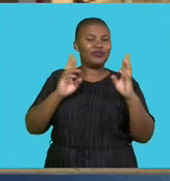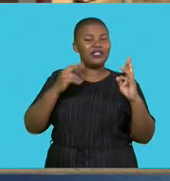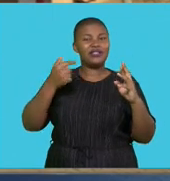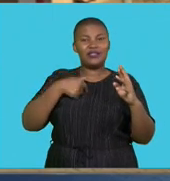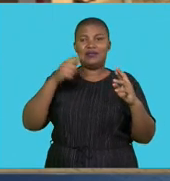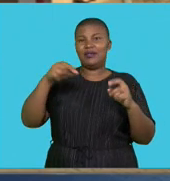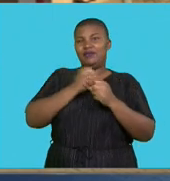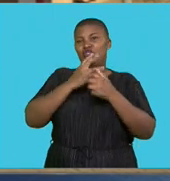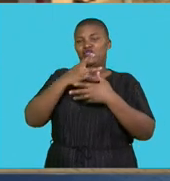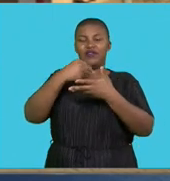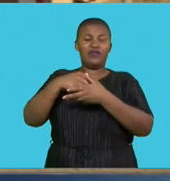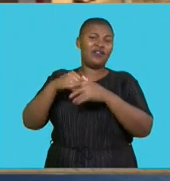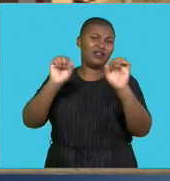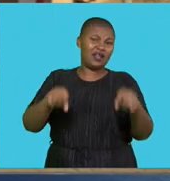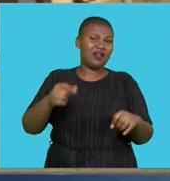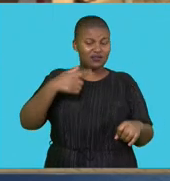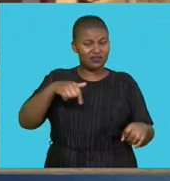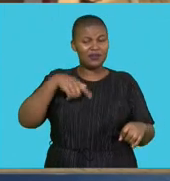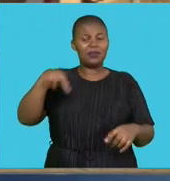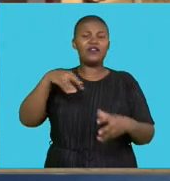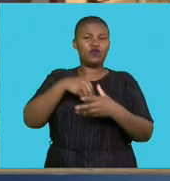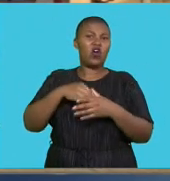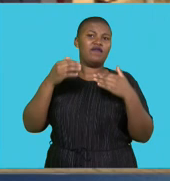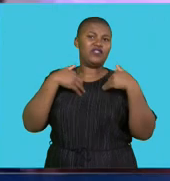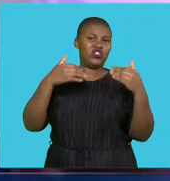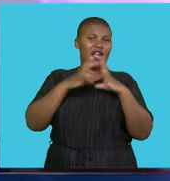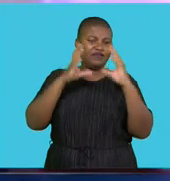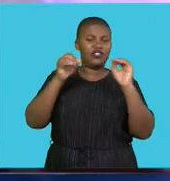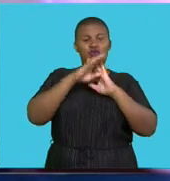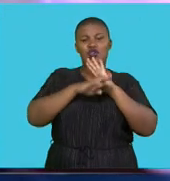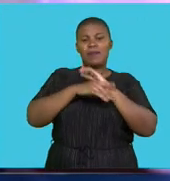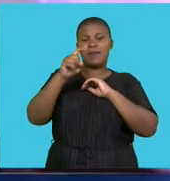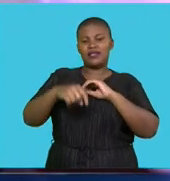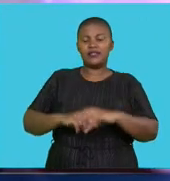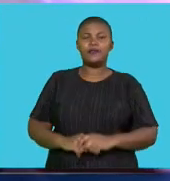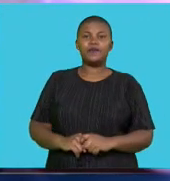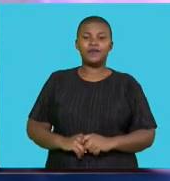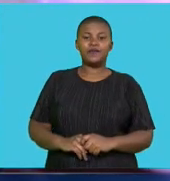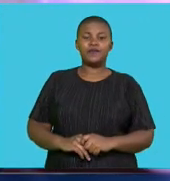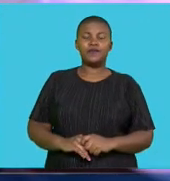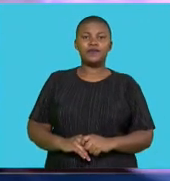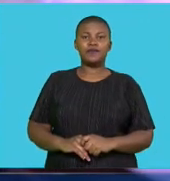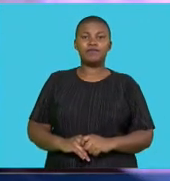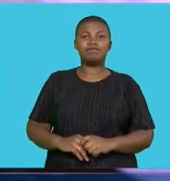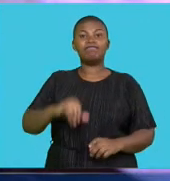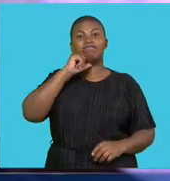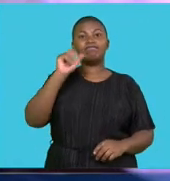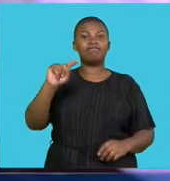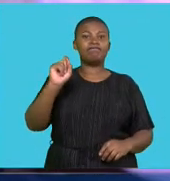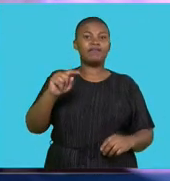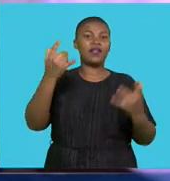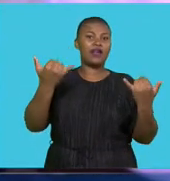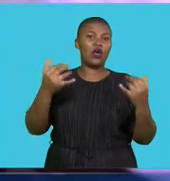Bafeetu. Yeah, let's be involved, start and finish the program. Patige lo tle, lolba nigeza itu ba lopkala